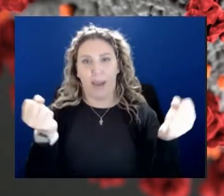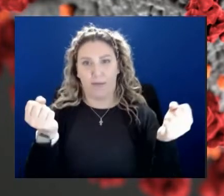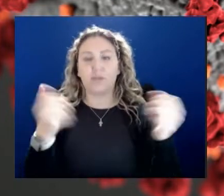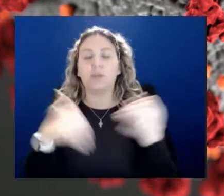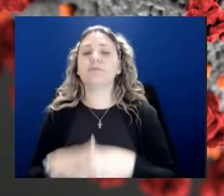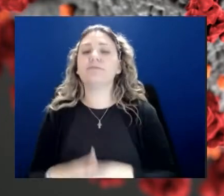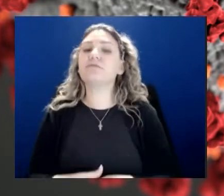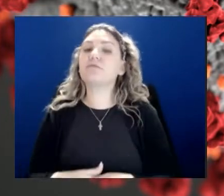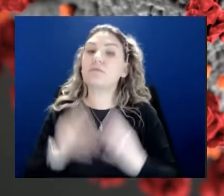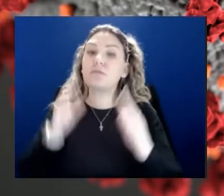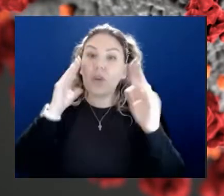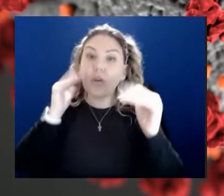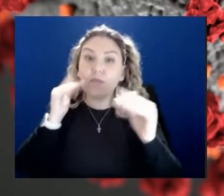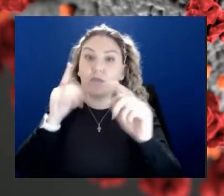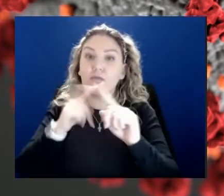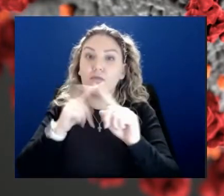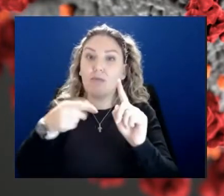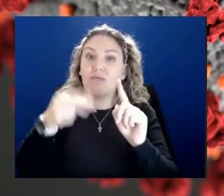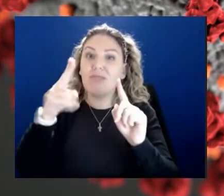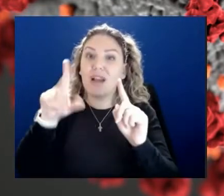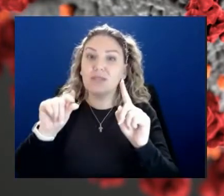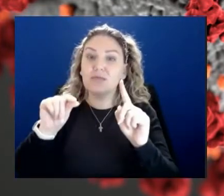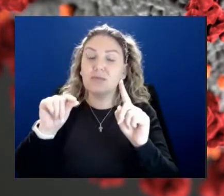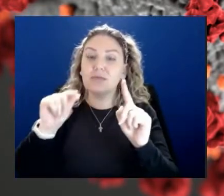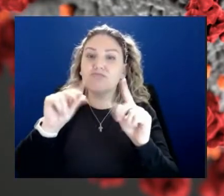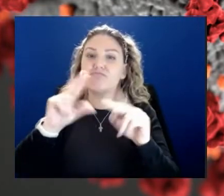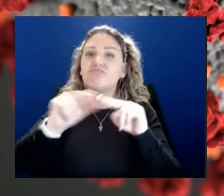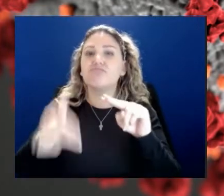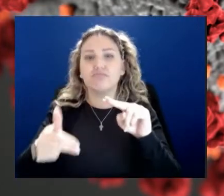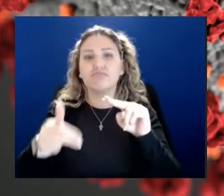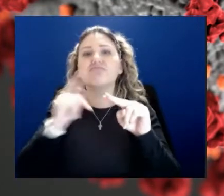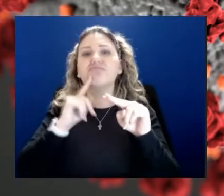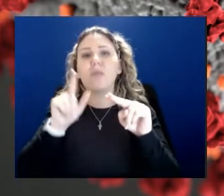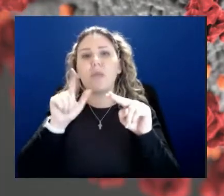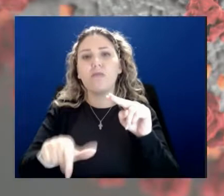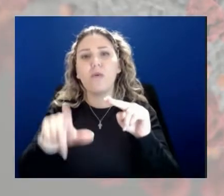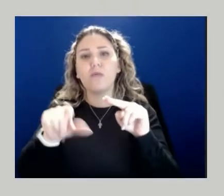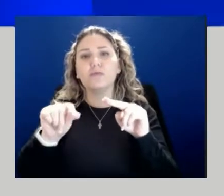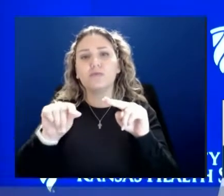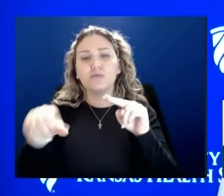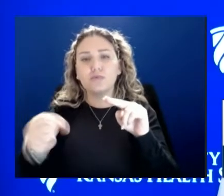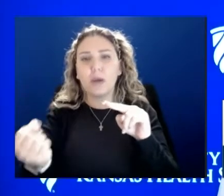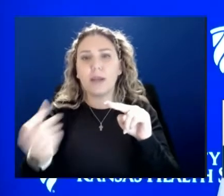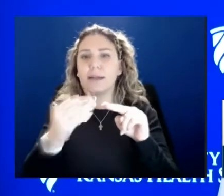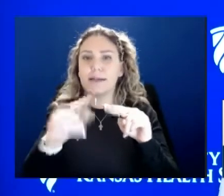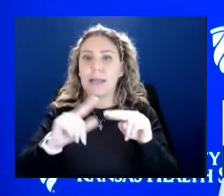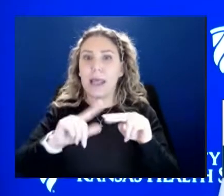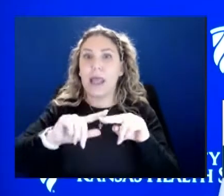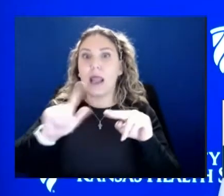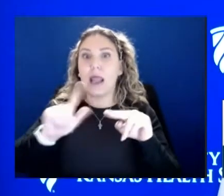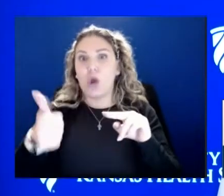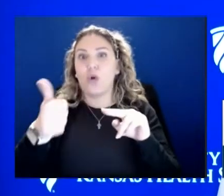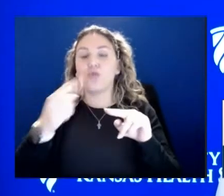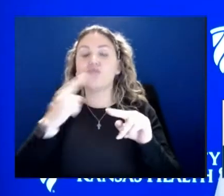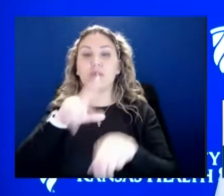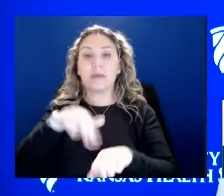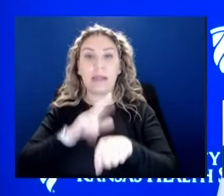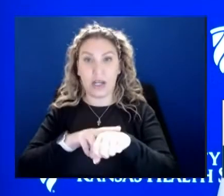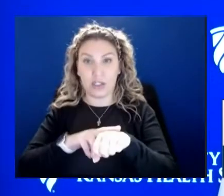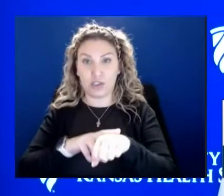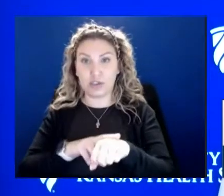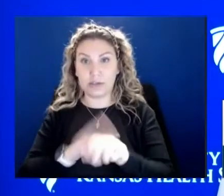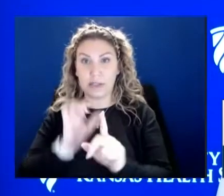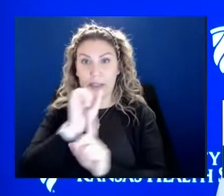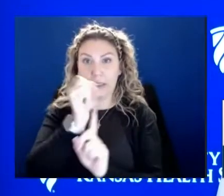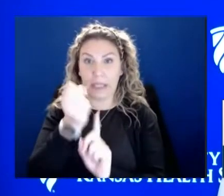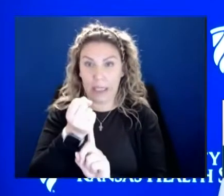high 20s for active infections down to the low 20s and even lower. We know that nationally the cases as well